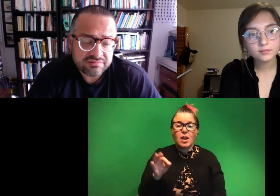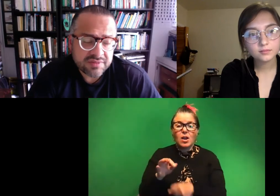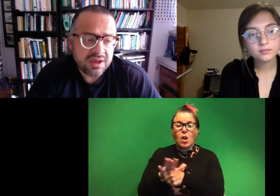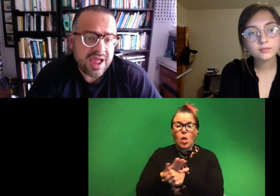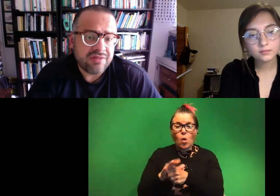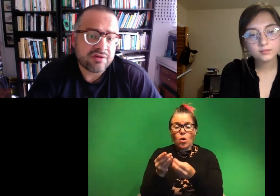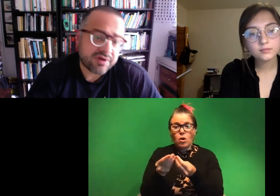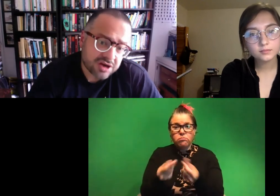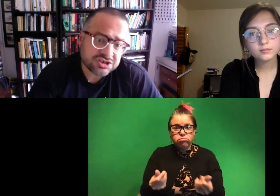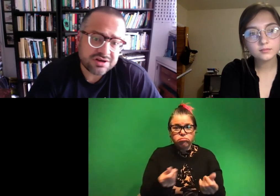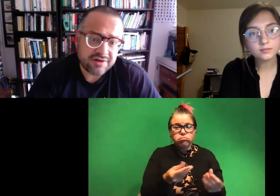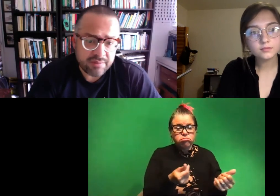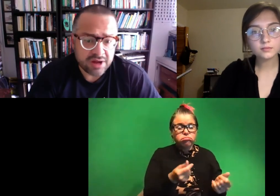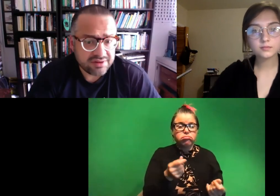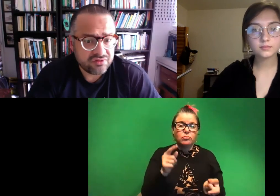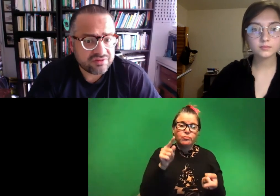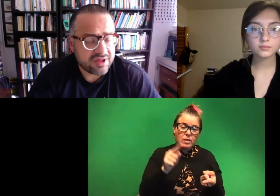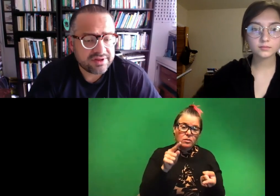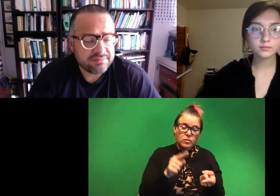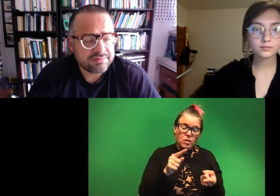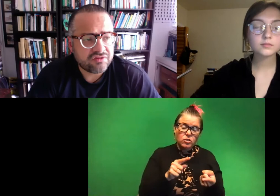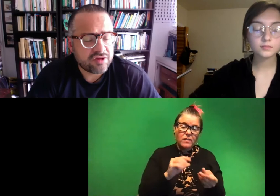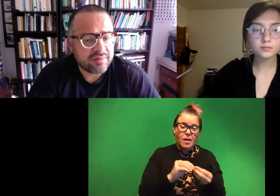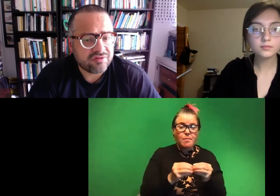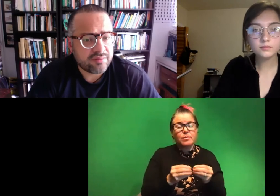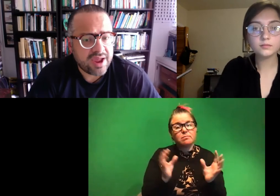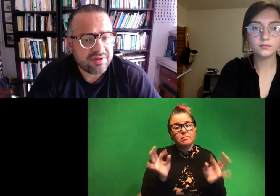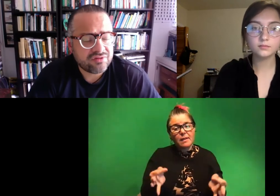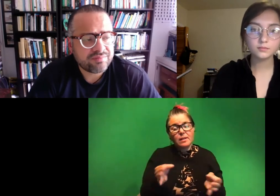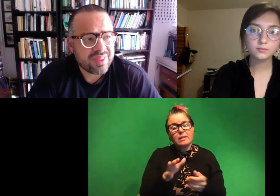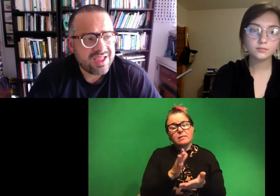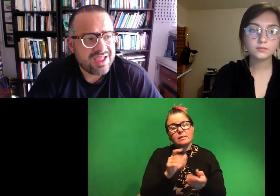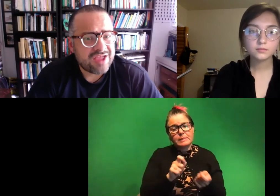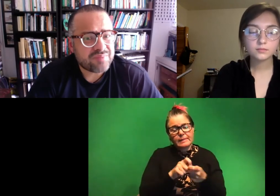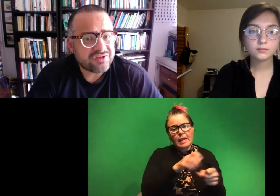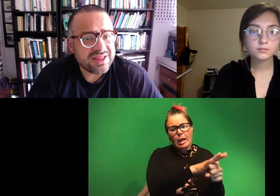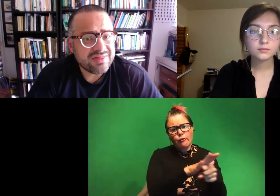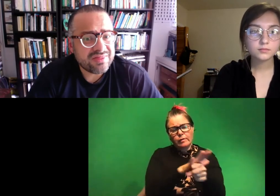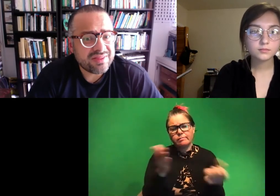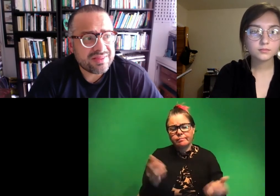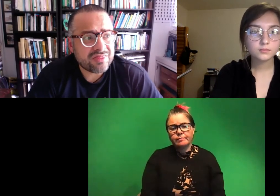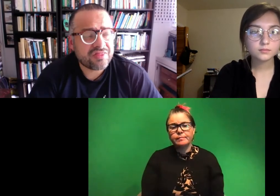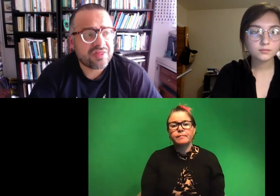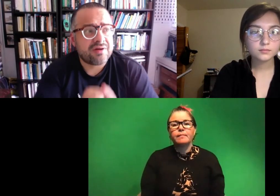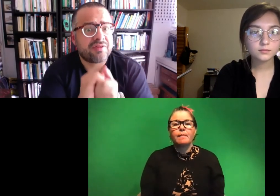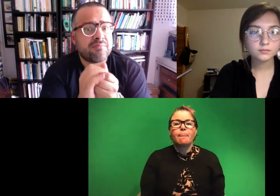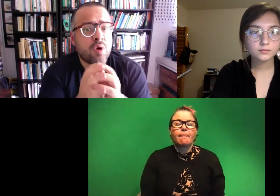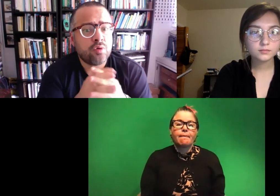extinctions and the reduction of the abundance, definitely in some areas, especially.